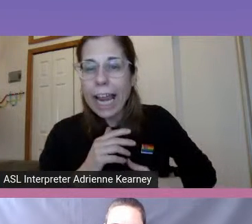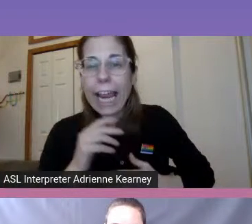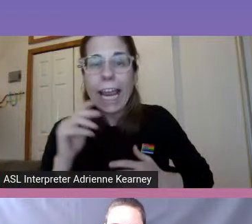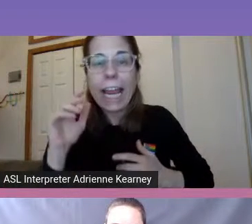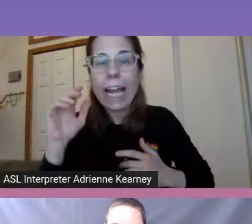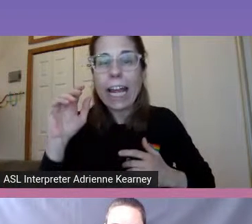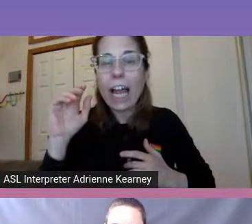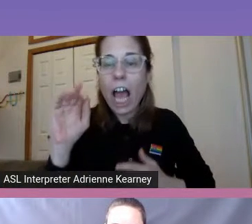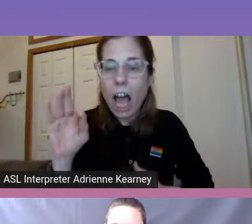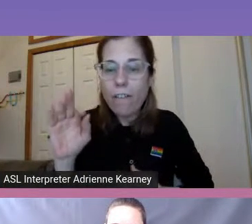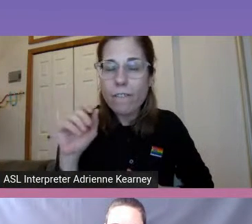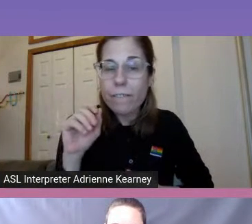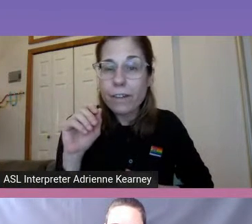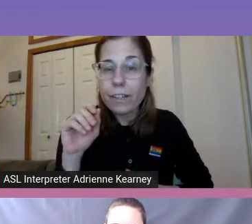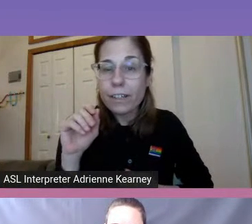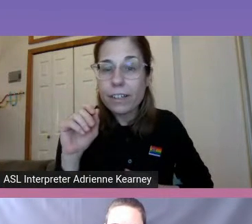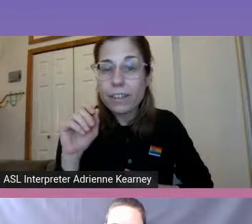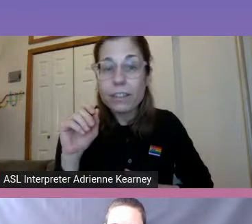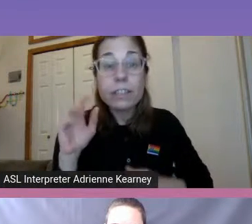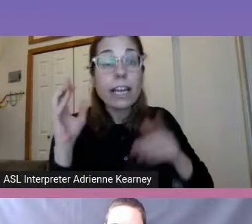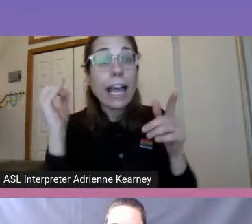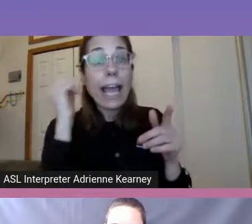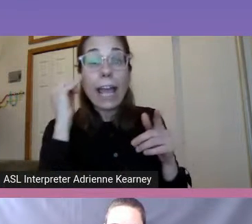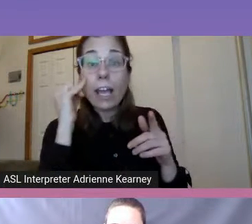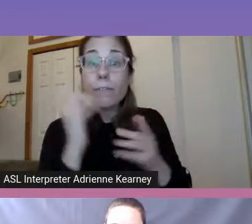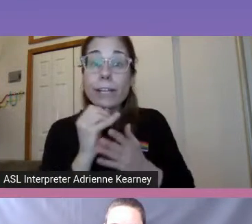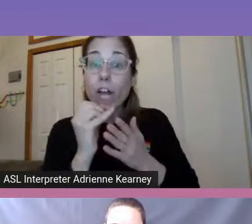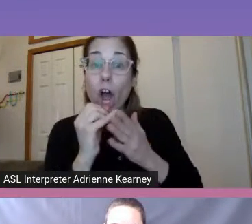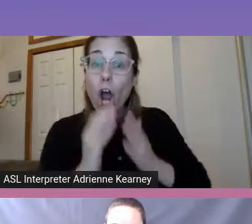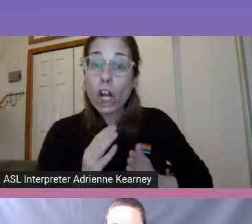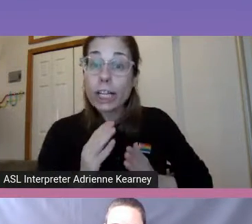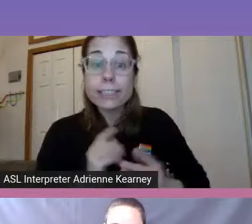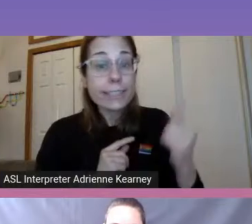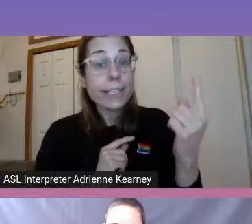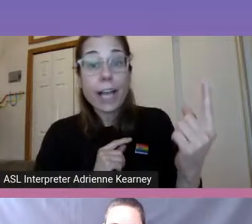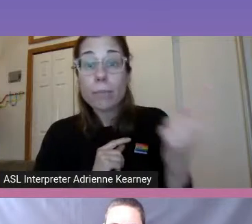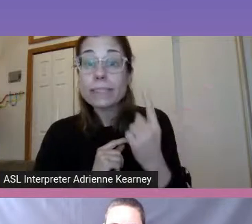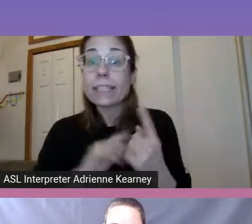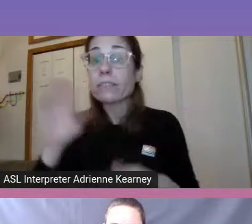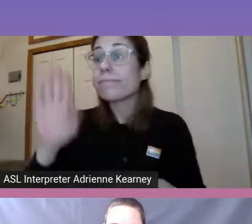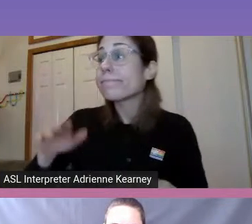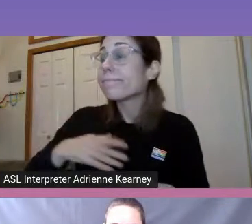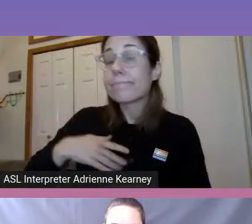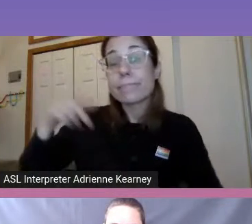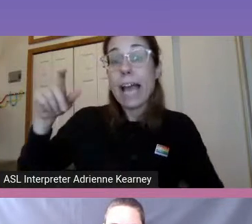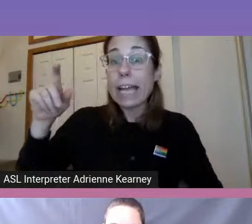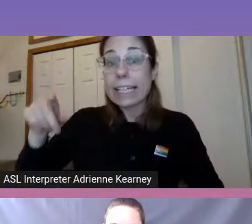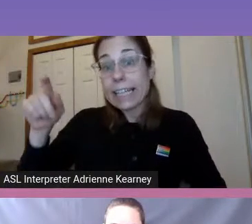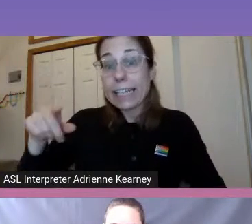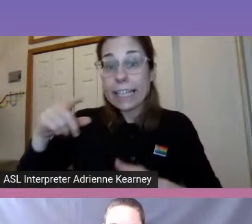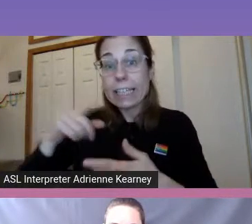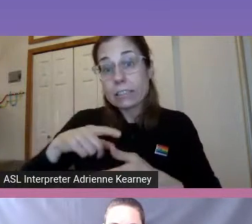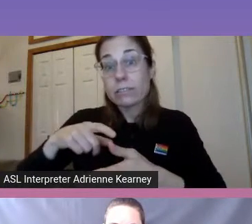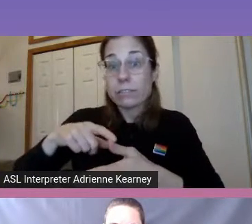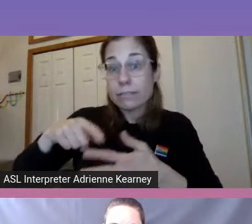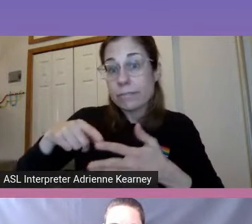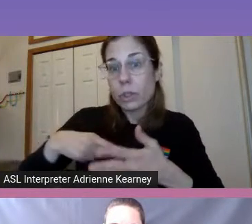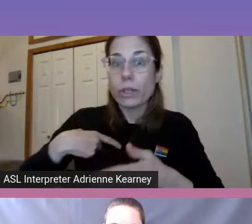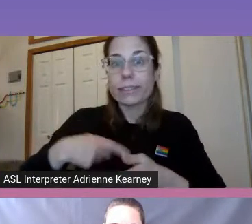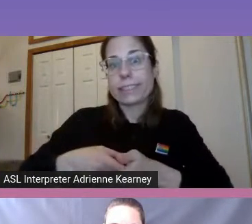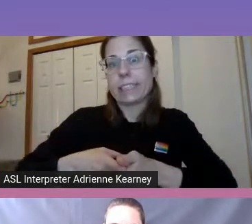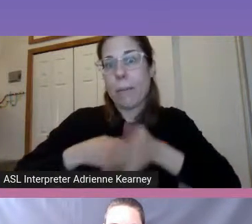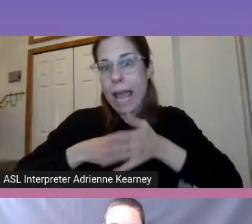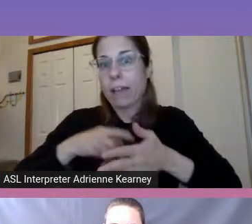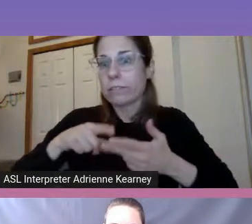the artist who comes in and has demands or big Mm-hmm. questions. I'm not afraid of that. And